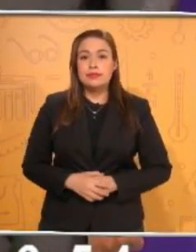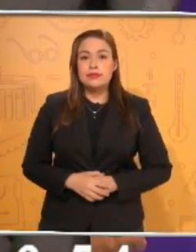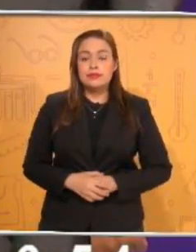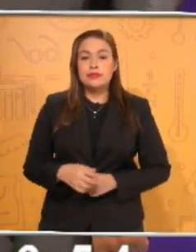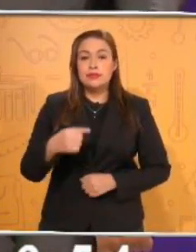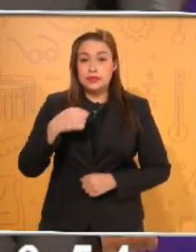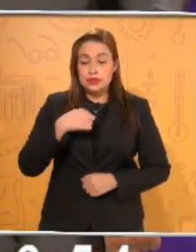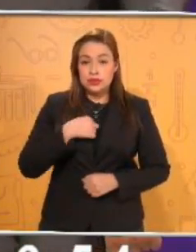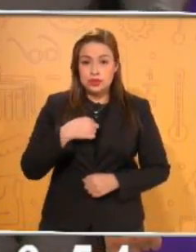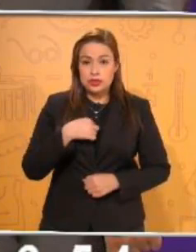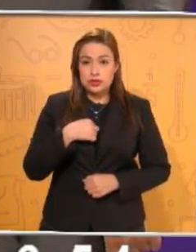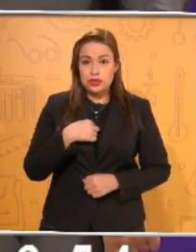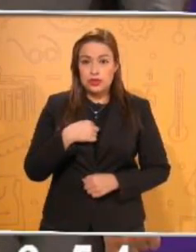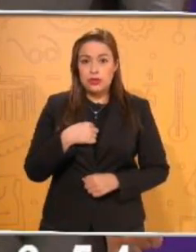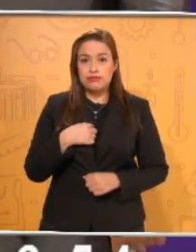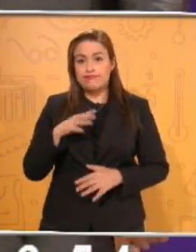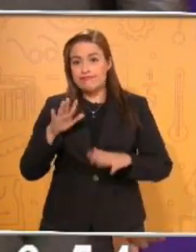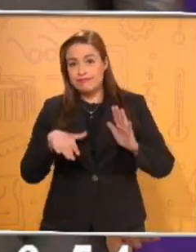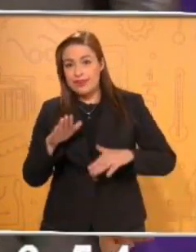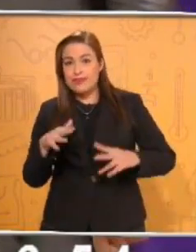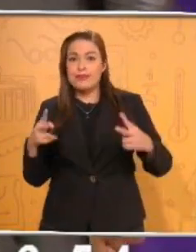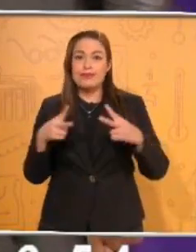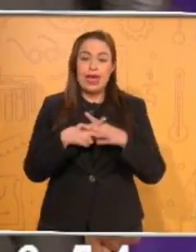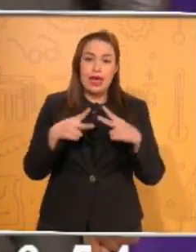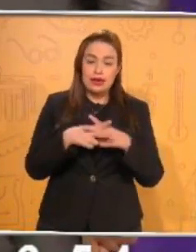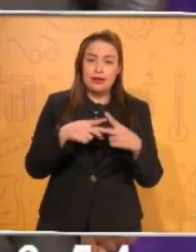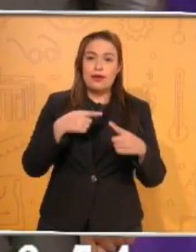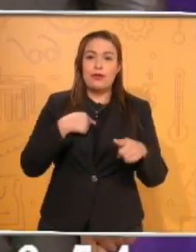I was fighting with my brother all day.